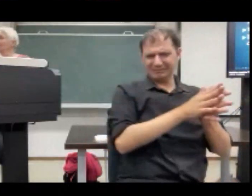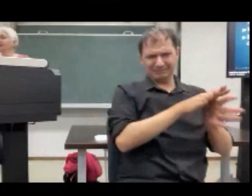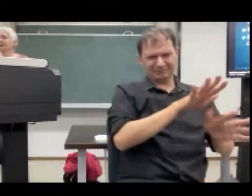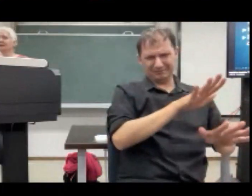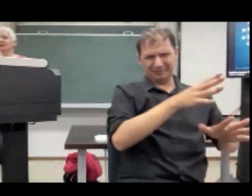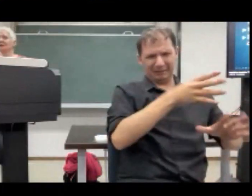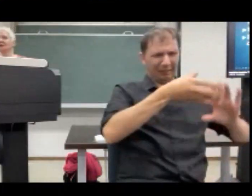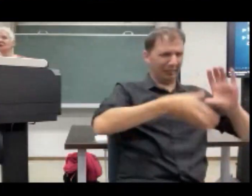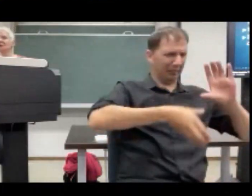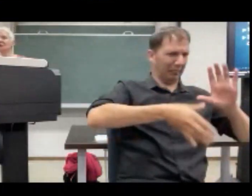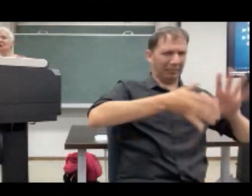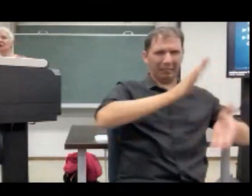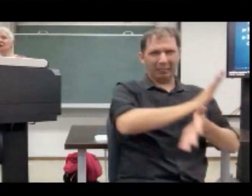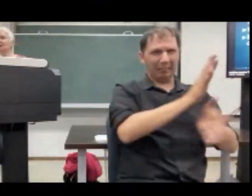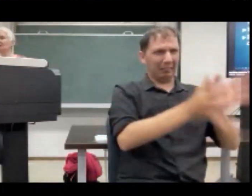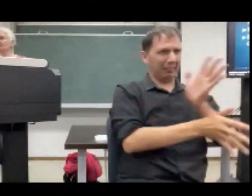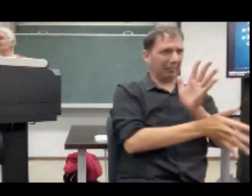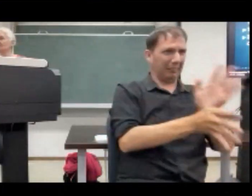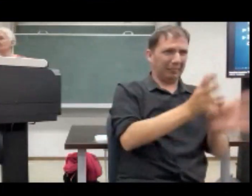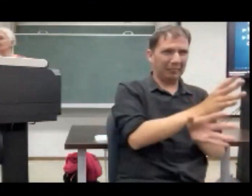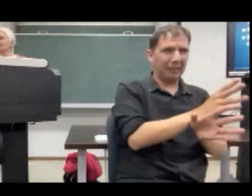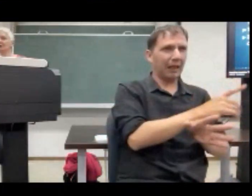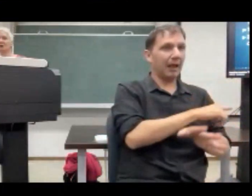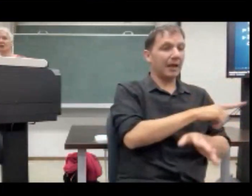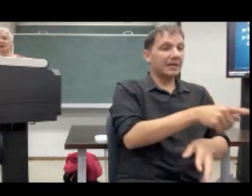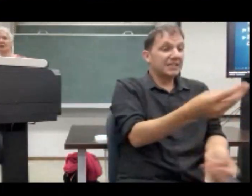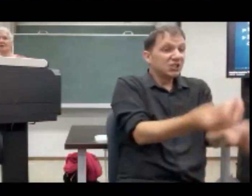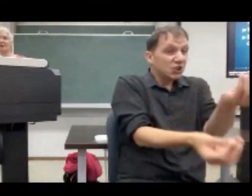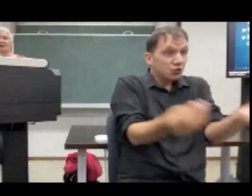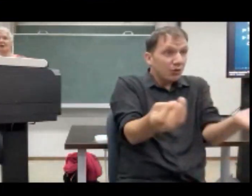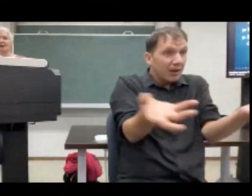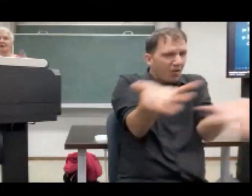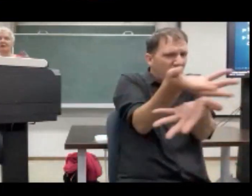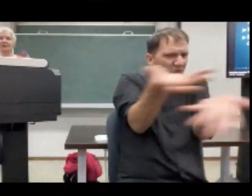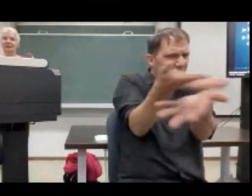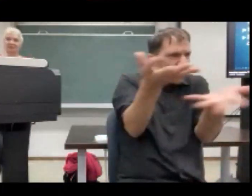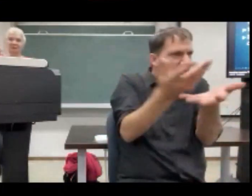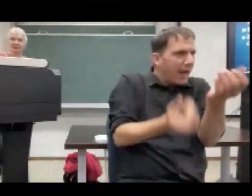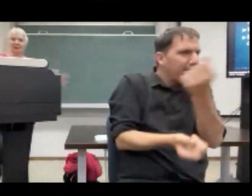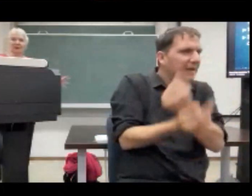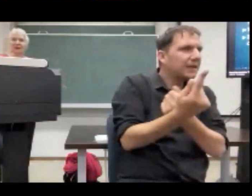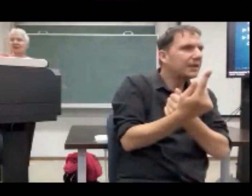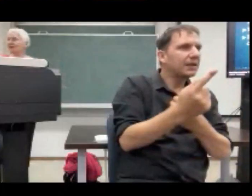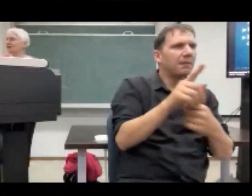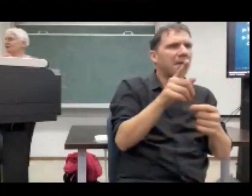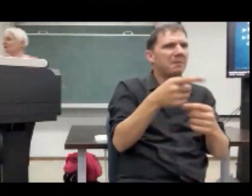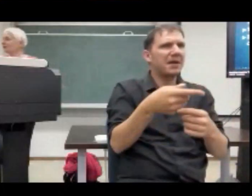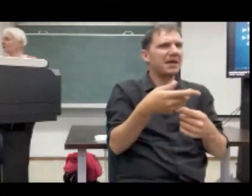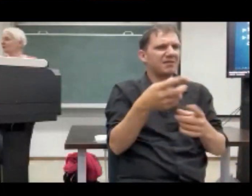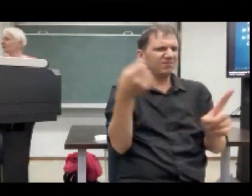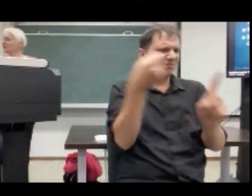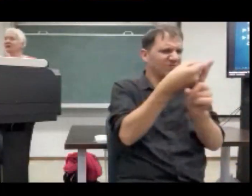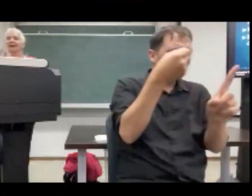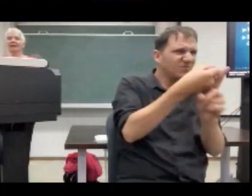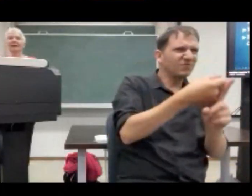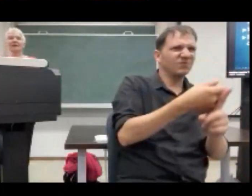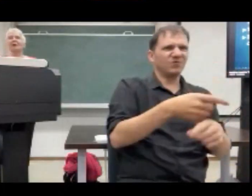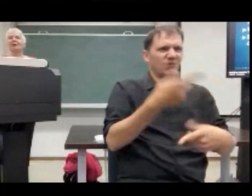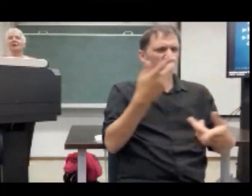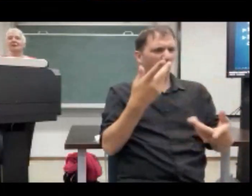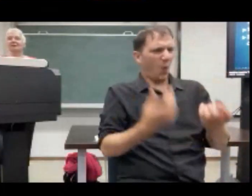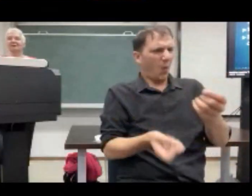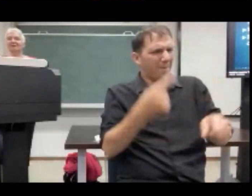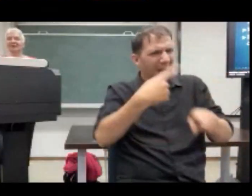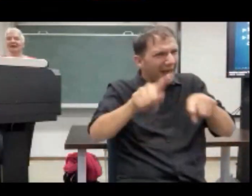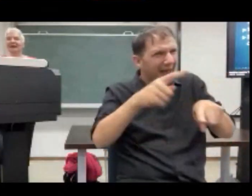to experience what was going on even amongst the children themselves, bullying each other and so on and so forth. They